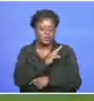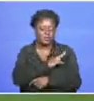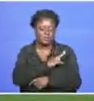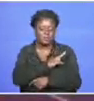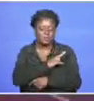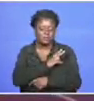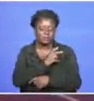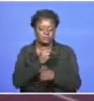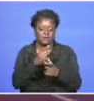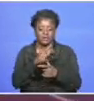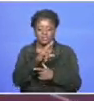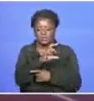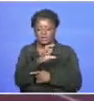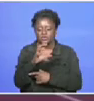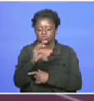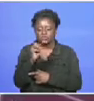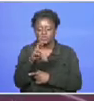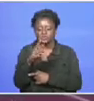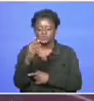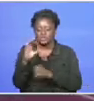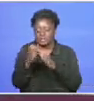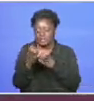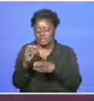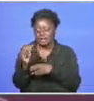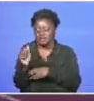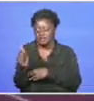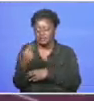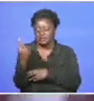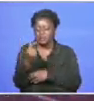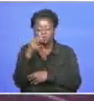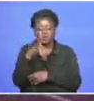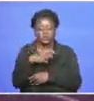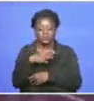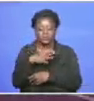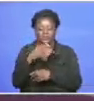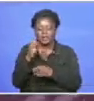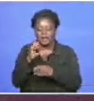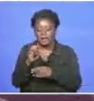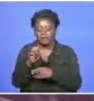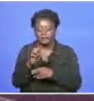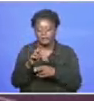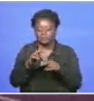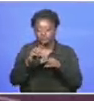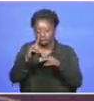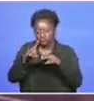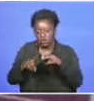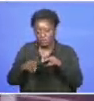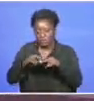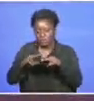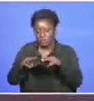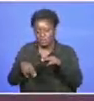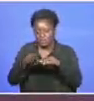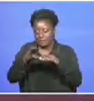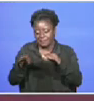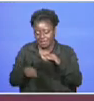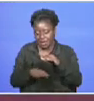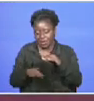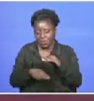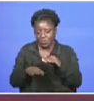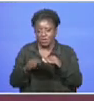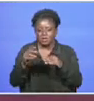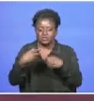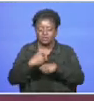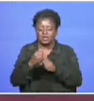a class of her own she became the only woman ever to drop below the 35 second barrier setting a new world record at the Ostrava